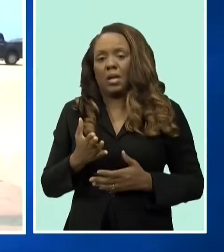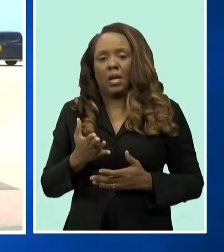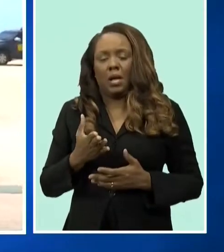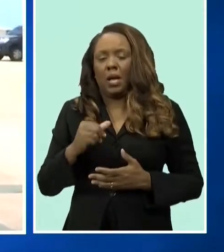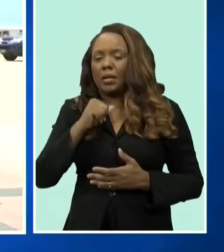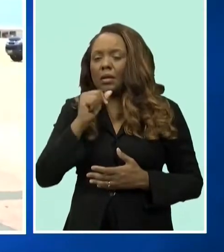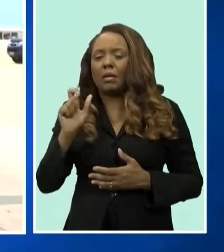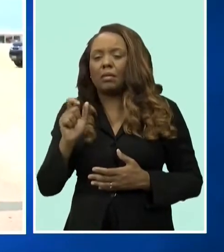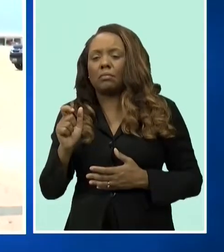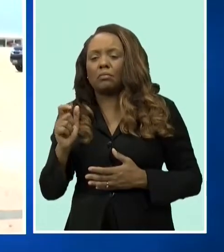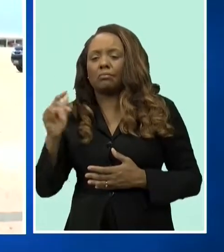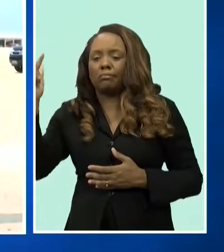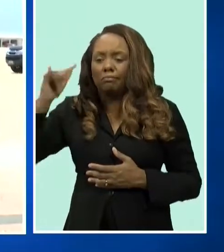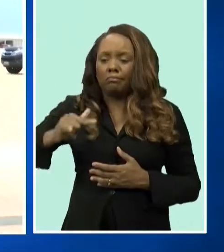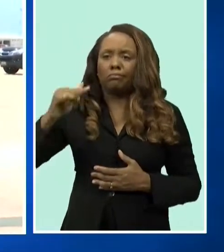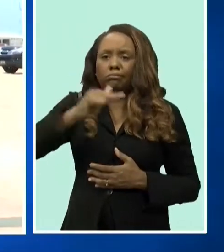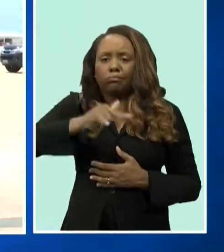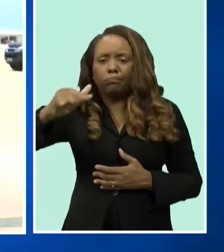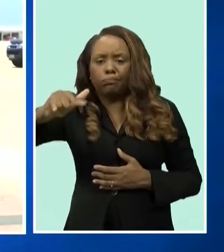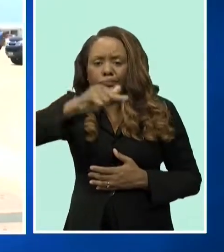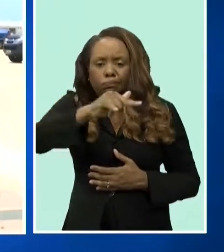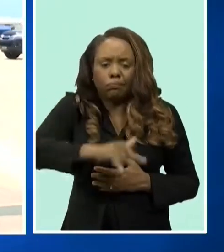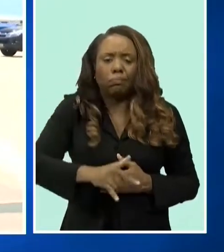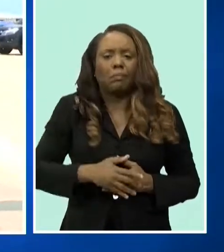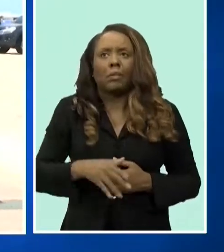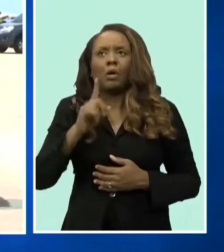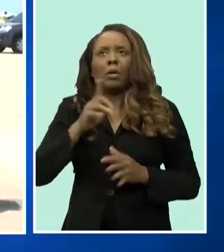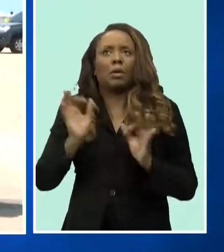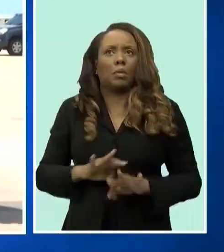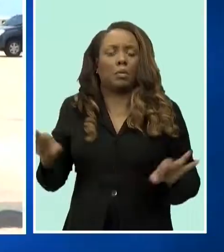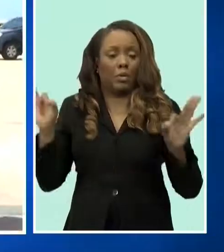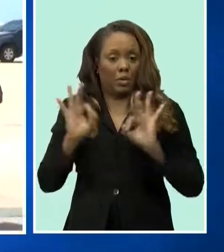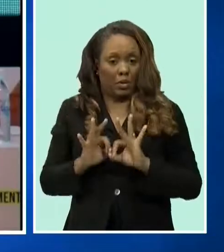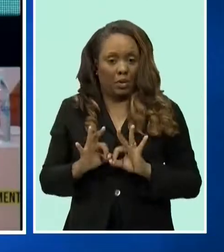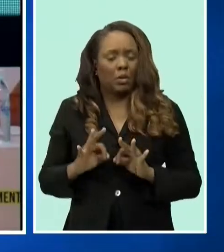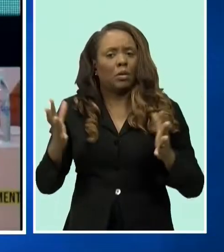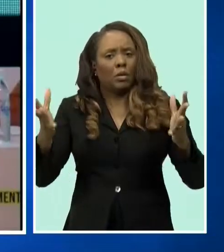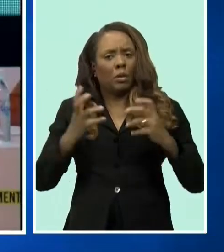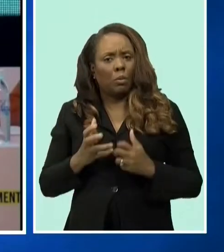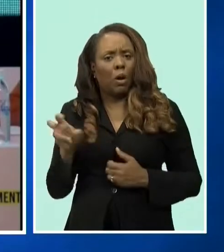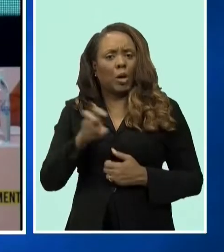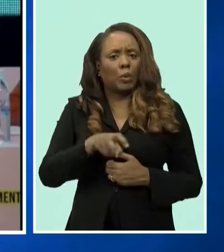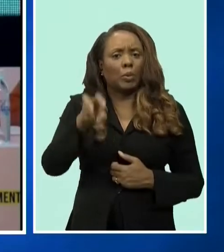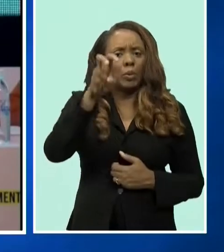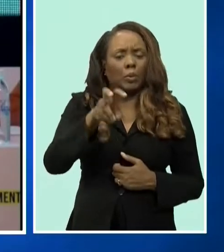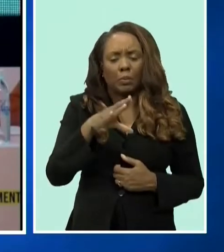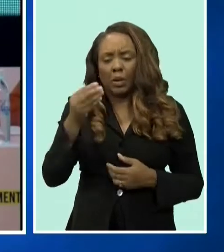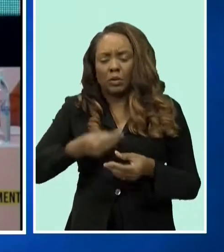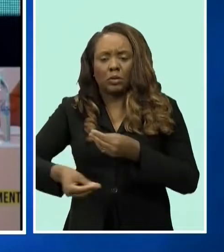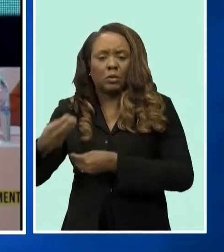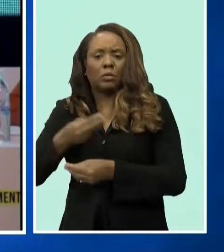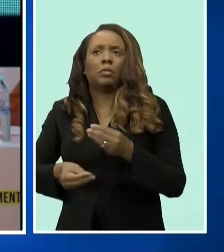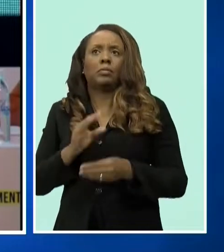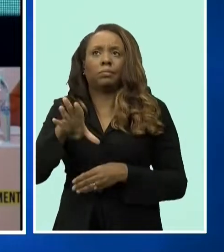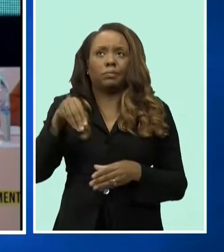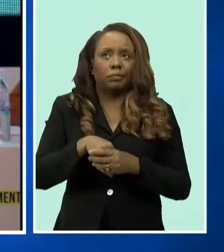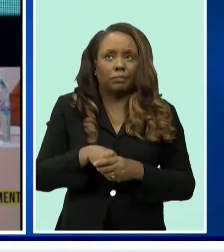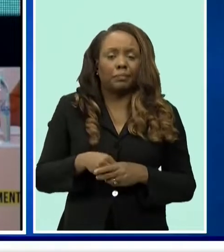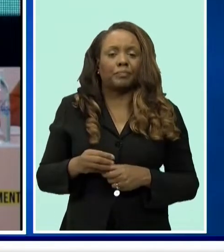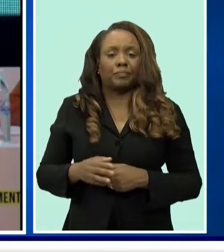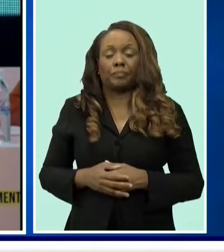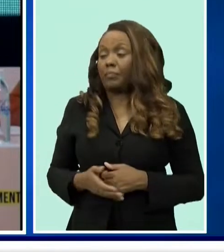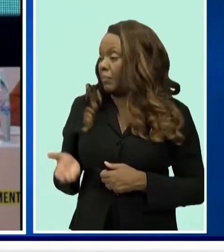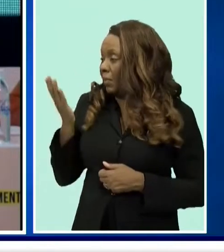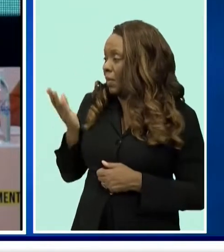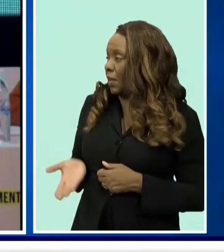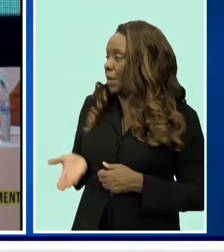Crapper, says the commercial case for the direct link is a major factor, inclusive of both tourism and trade. The reason why it has